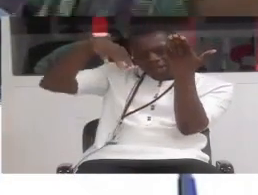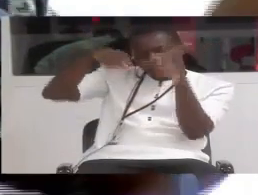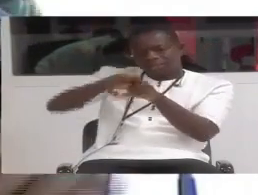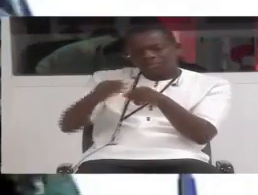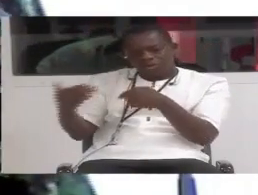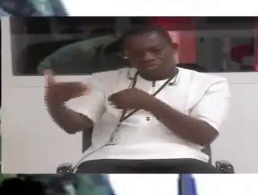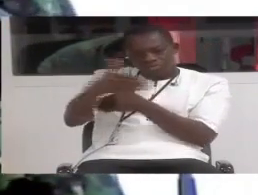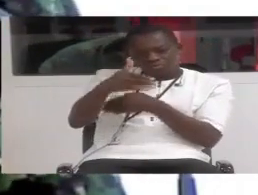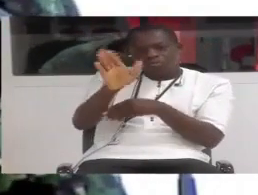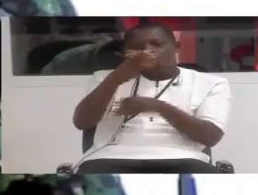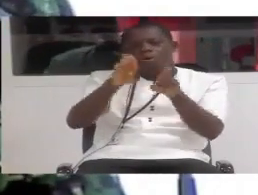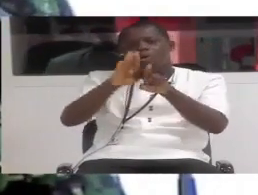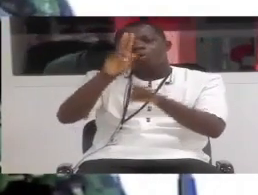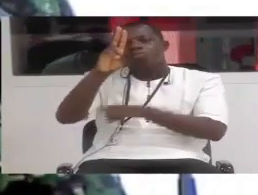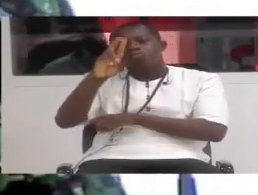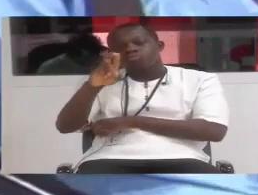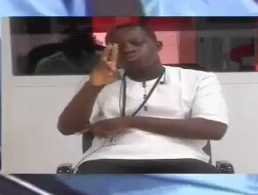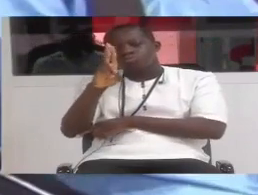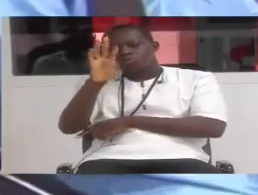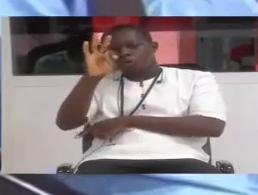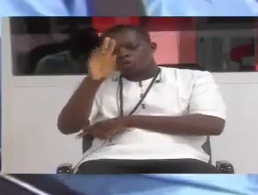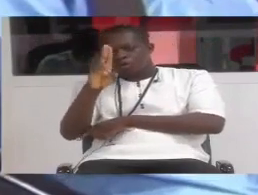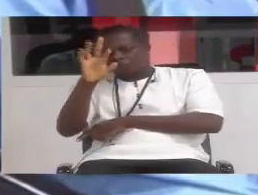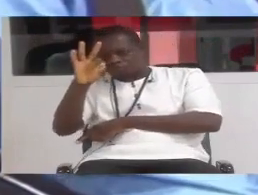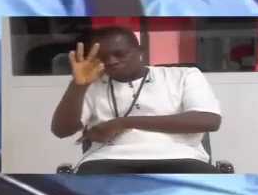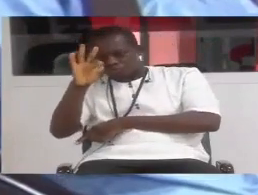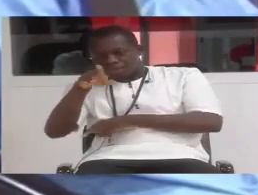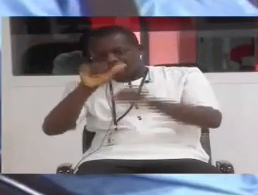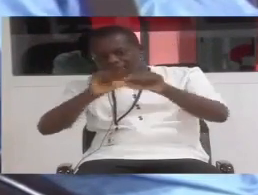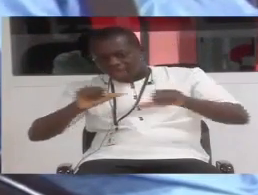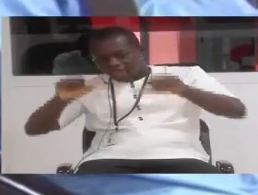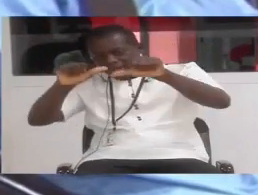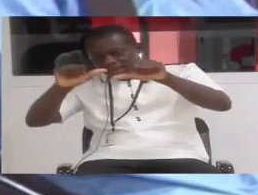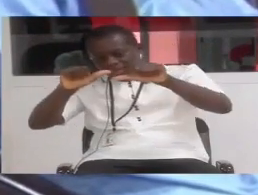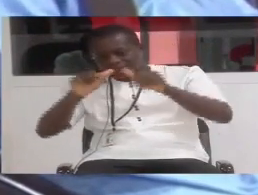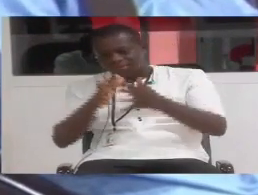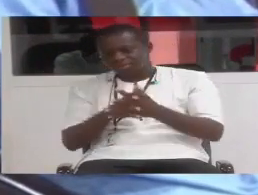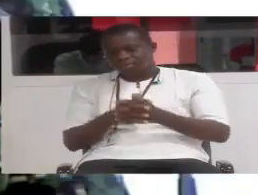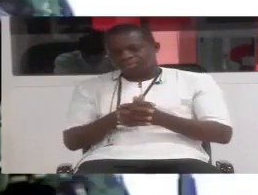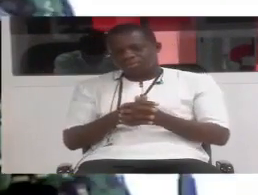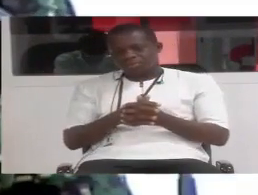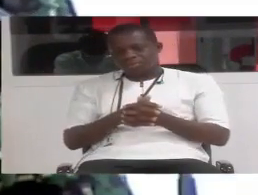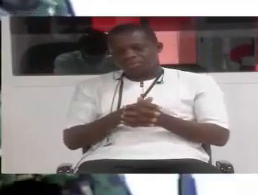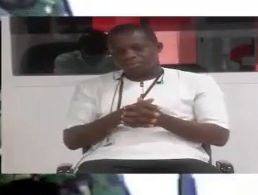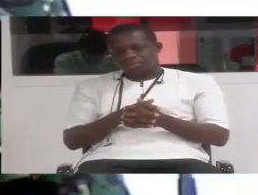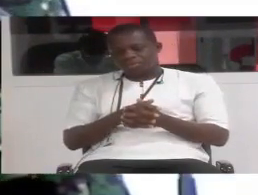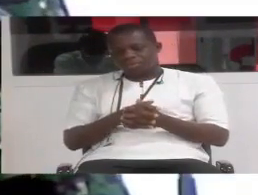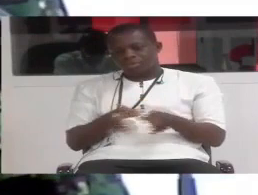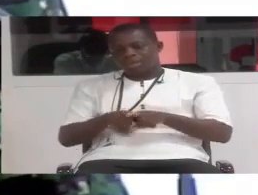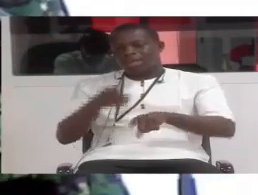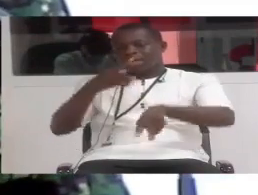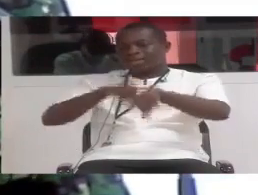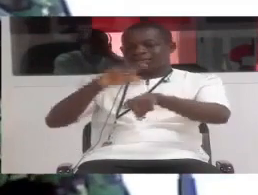burfoot bi. That's when you go past the traffic light and you take a bend heading towards burfoot. Time